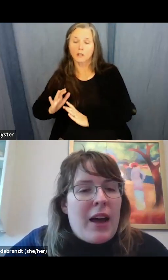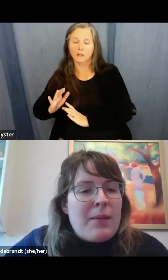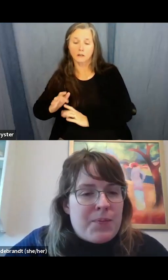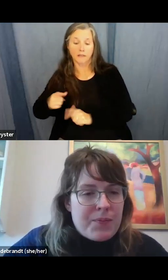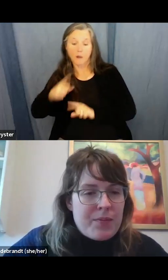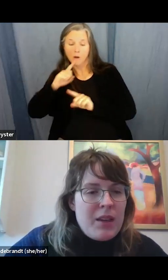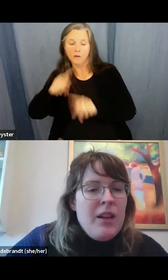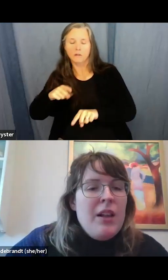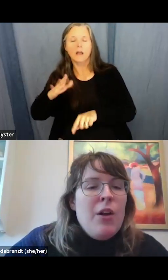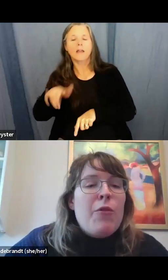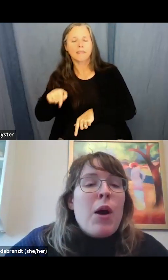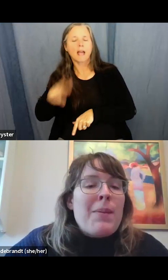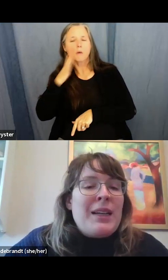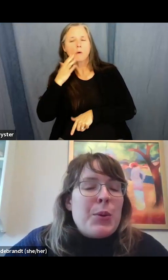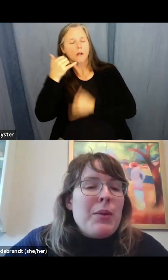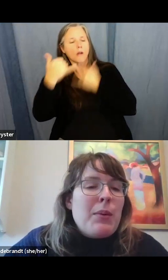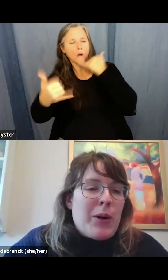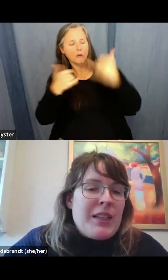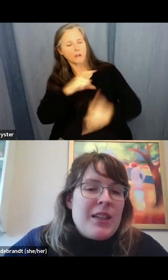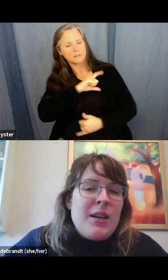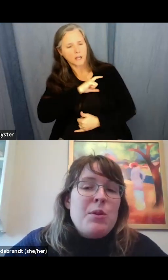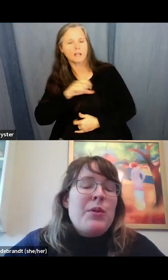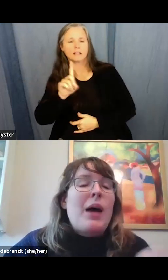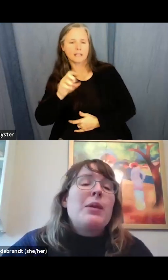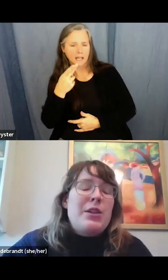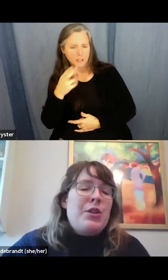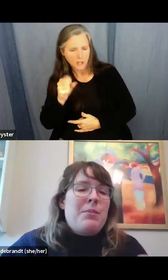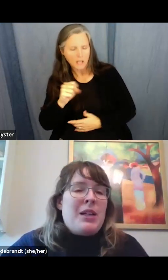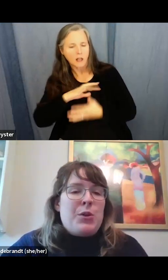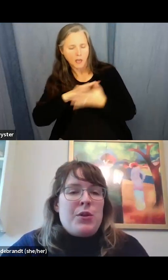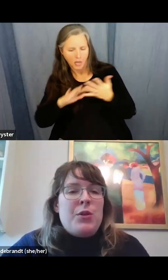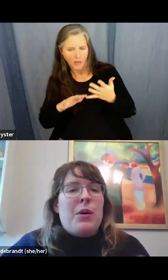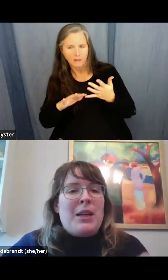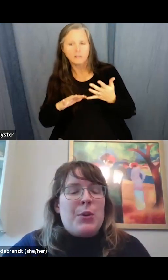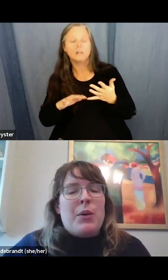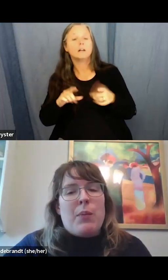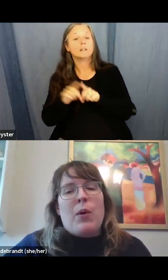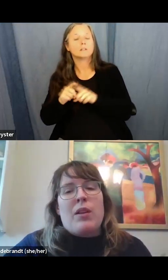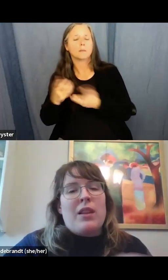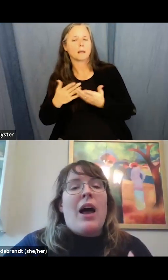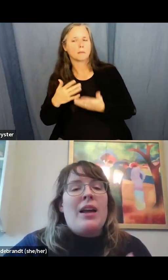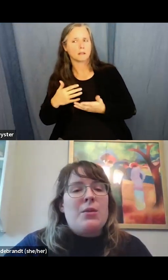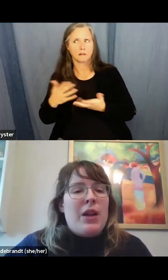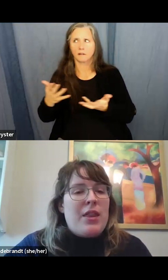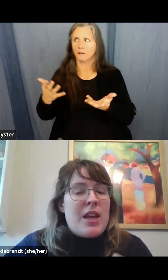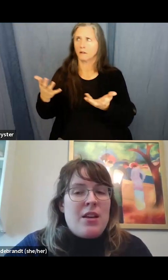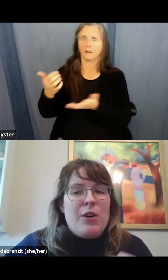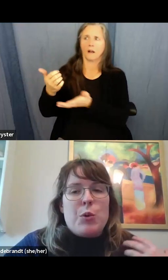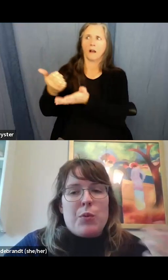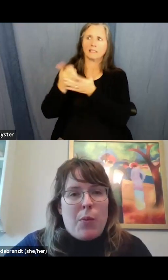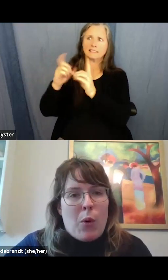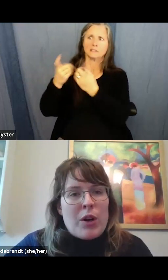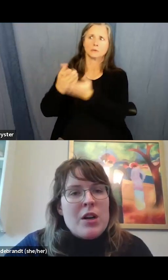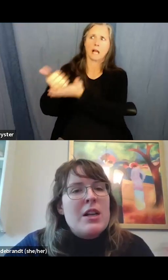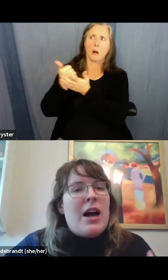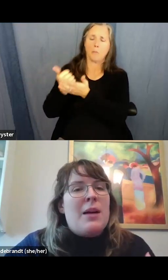folks like that. For our mandatory reporting system, so the obligation to do a mandatory report lies with the